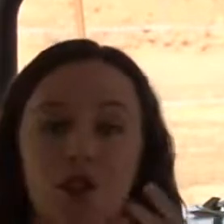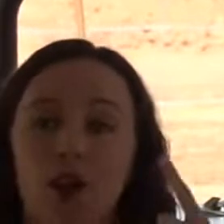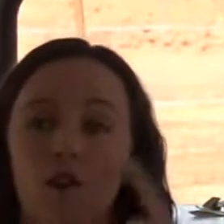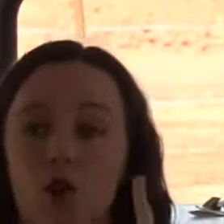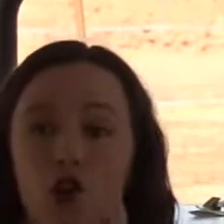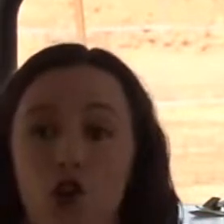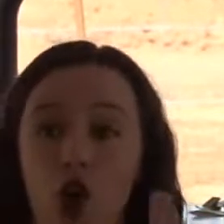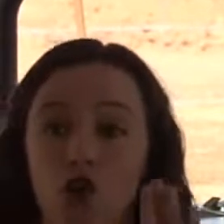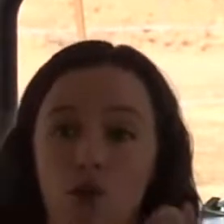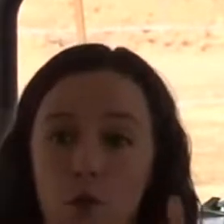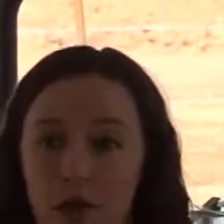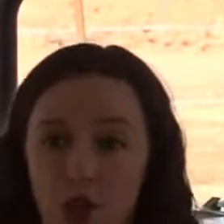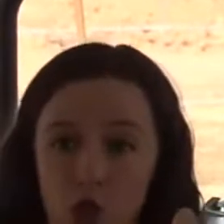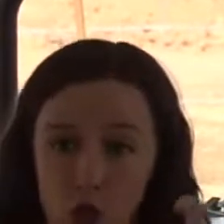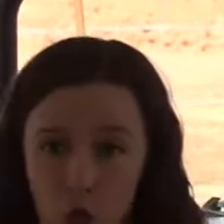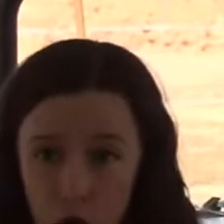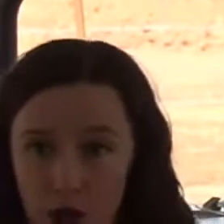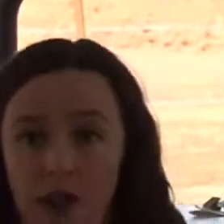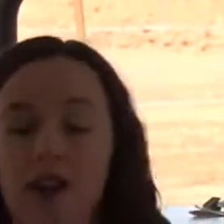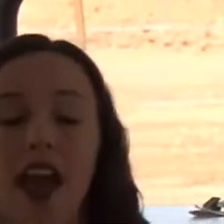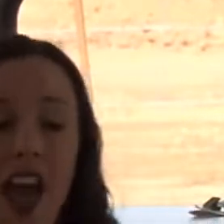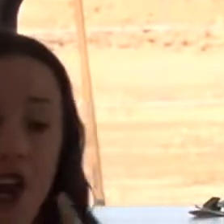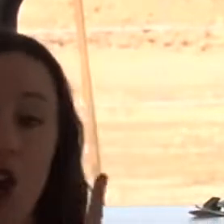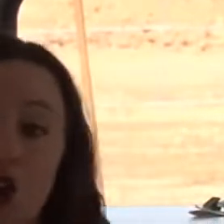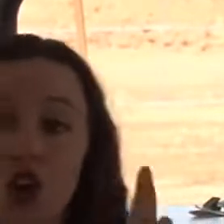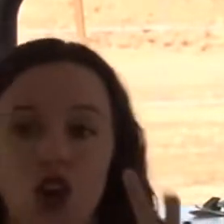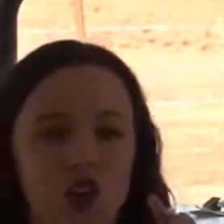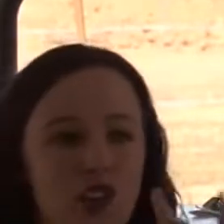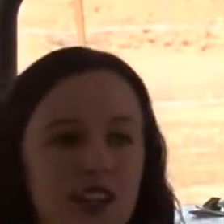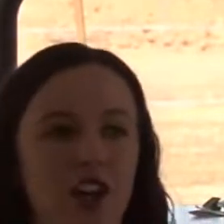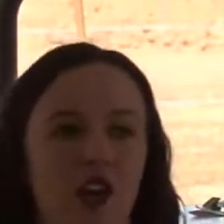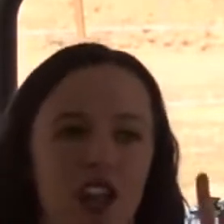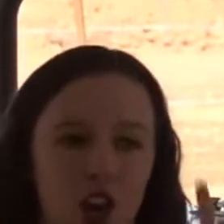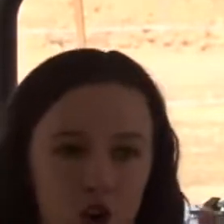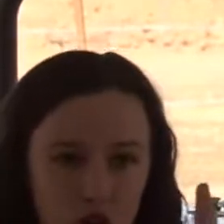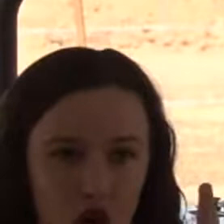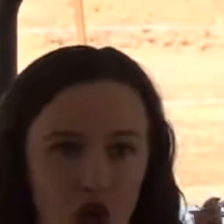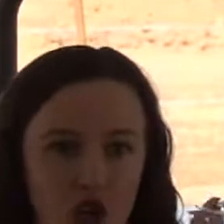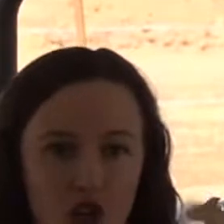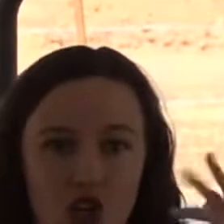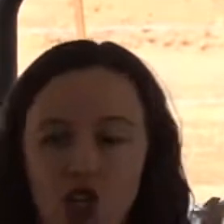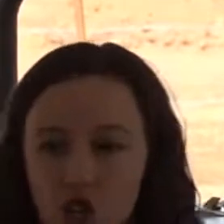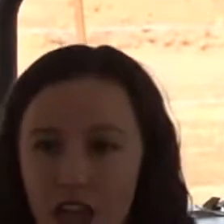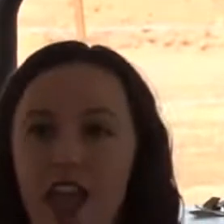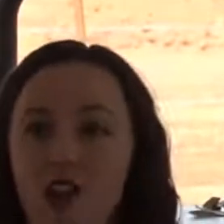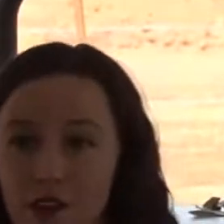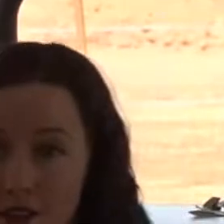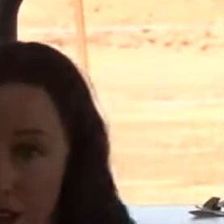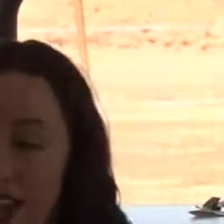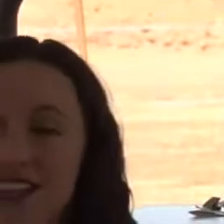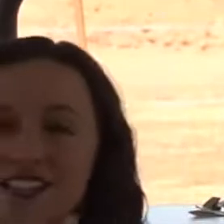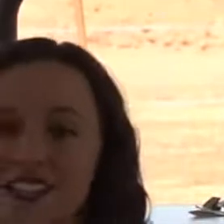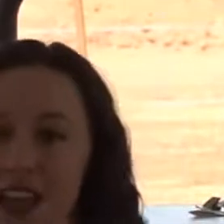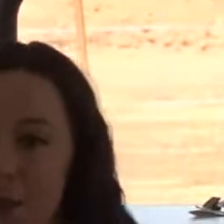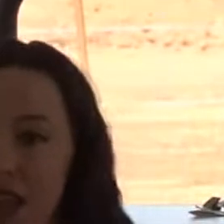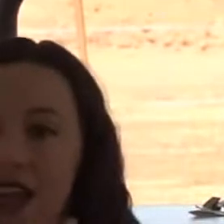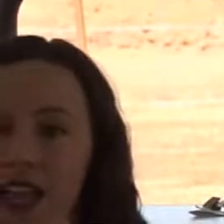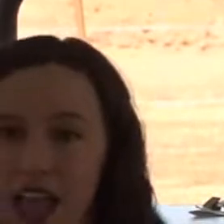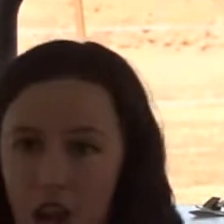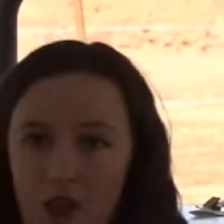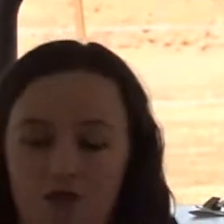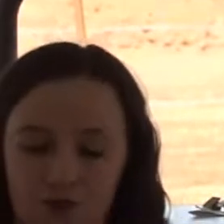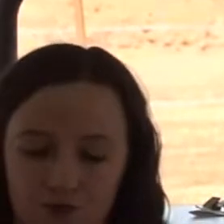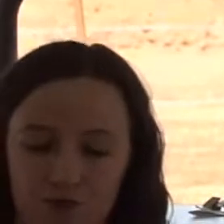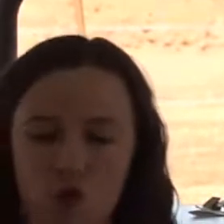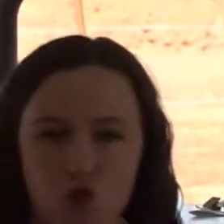Bill Stewart, and I'll throw in Dr. Terry Kershaw and Trustee Debbie Aketa, who were really